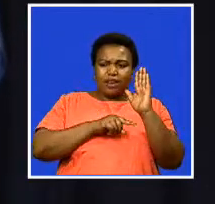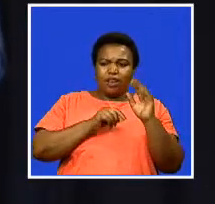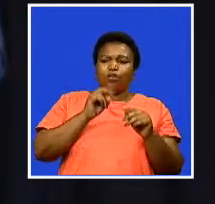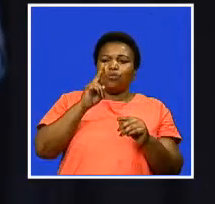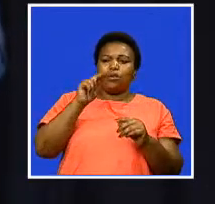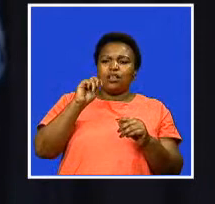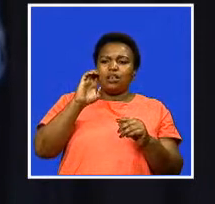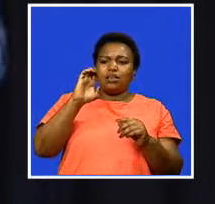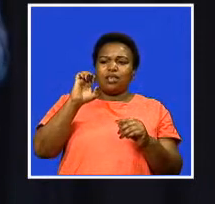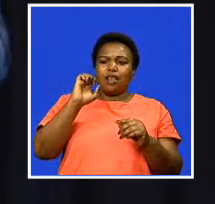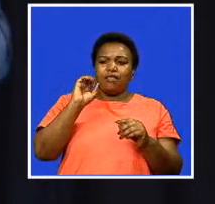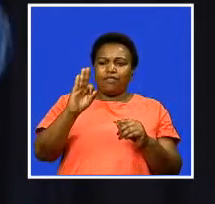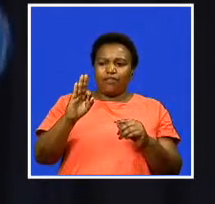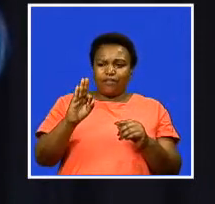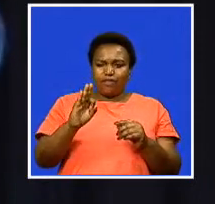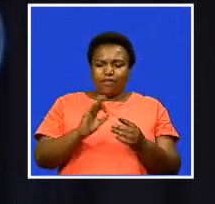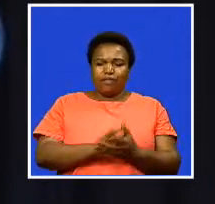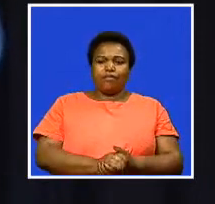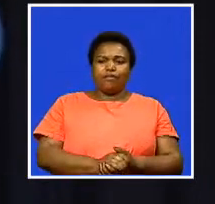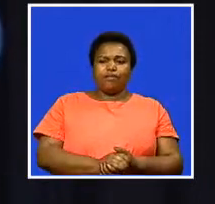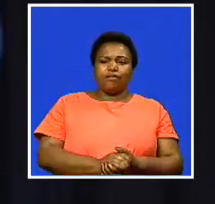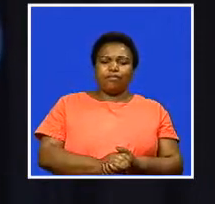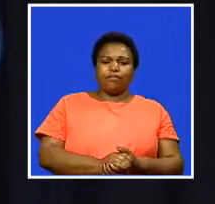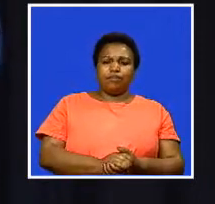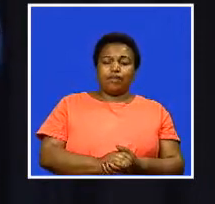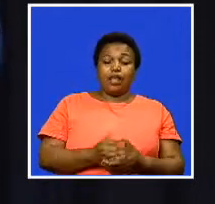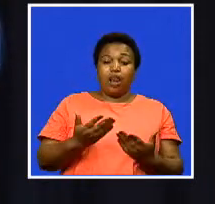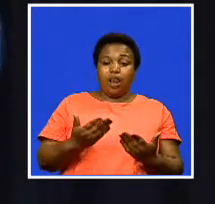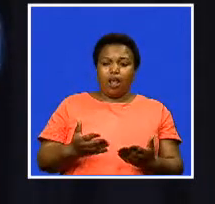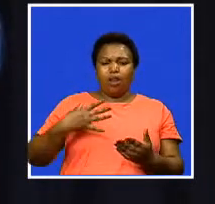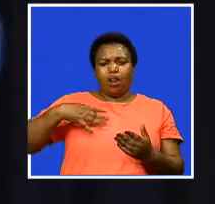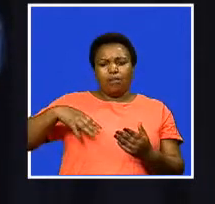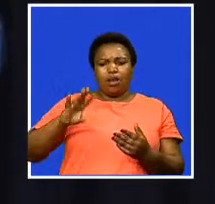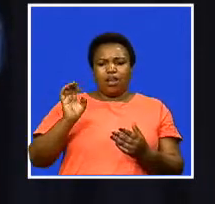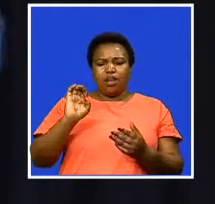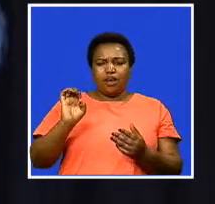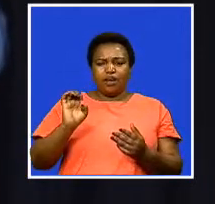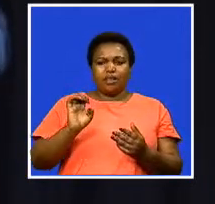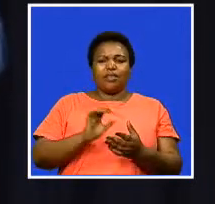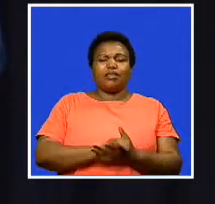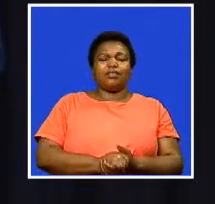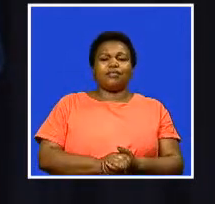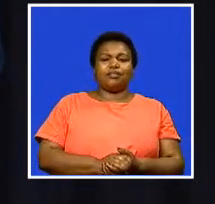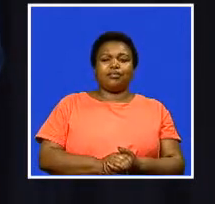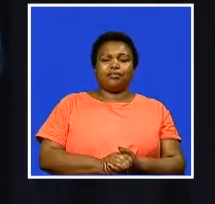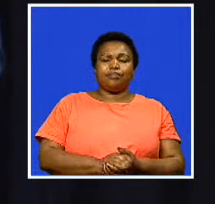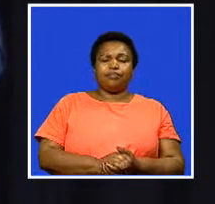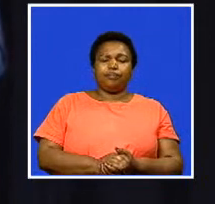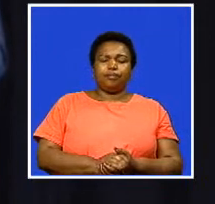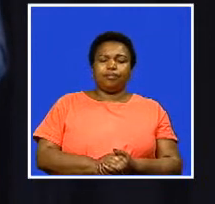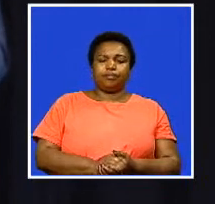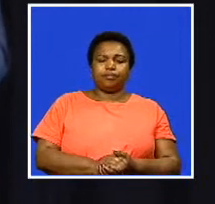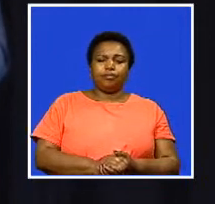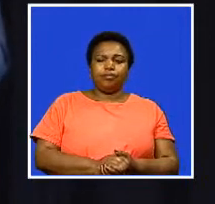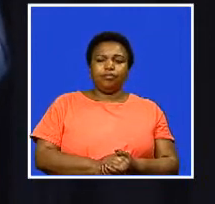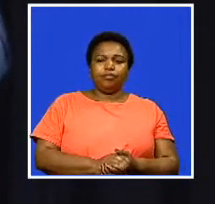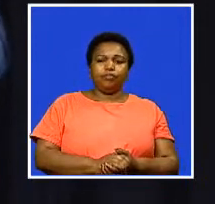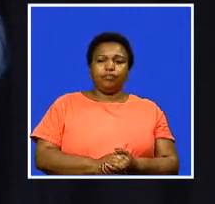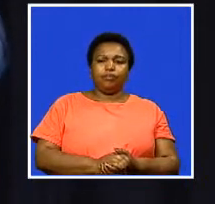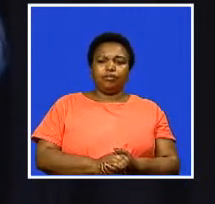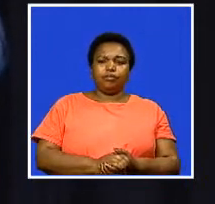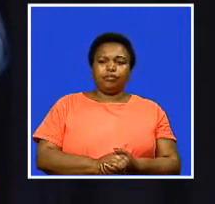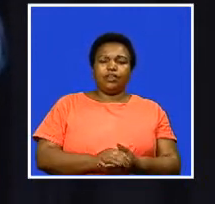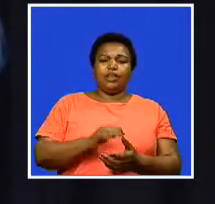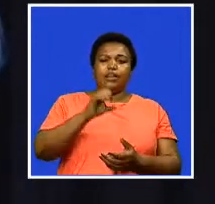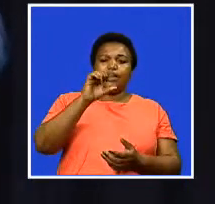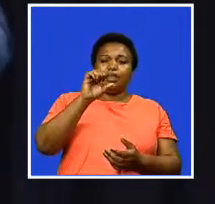Premier nebaka kwakuthiwa iSiric Eric manje ukahle ya Eric Nyalo bese kuba ne